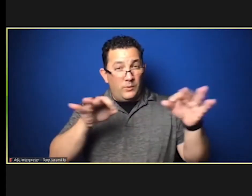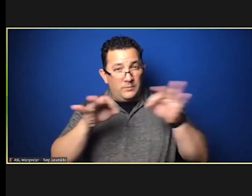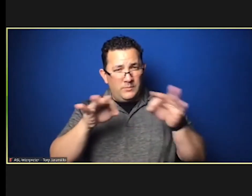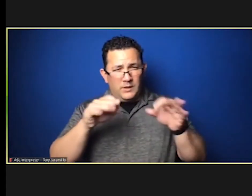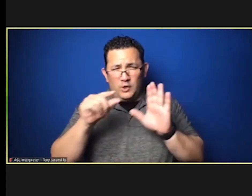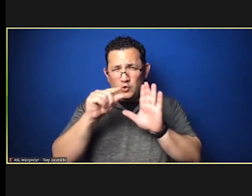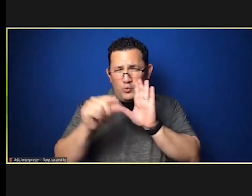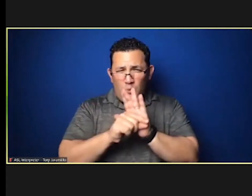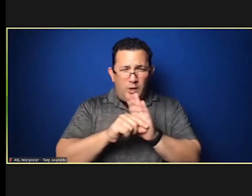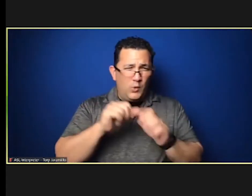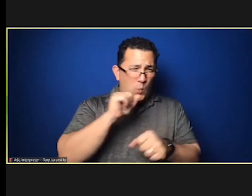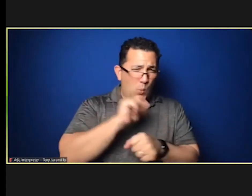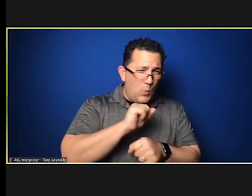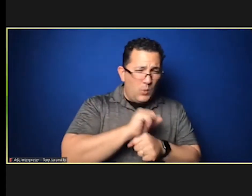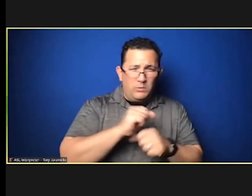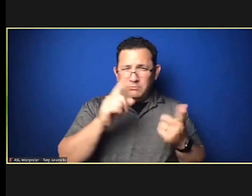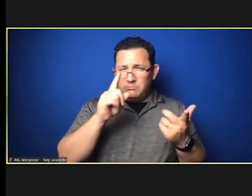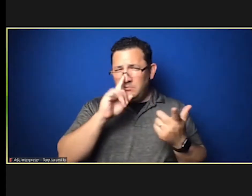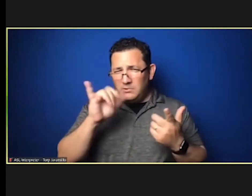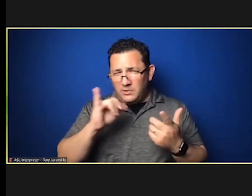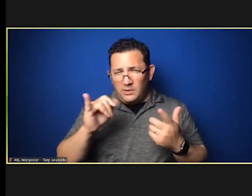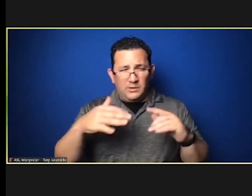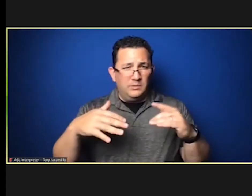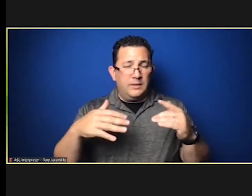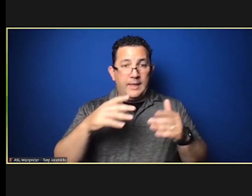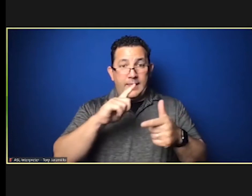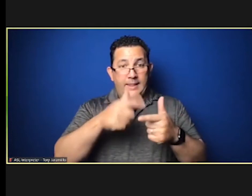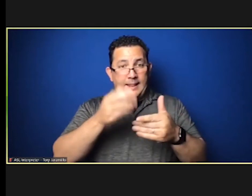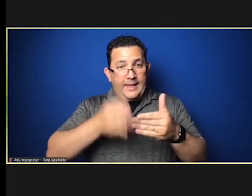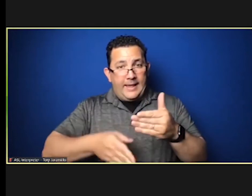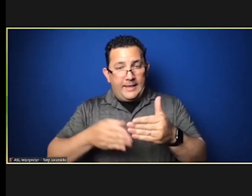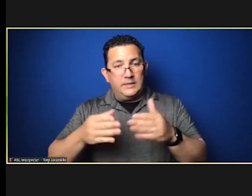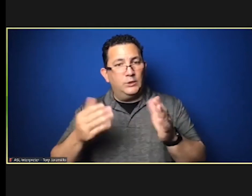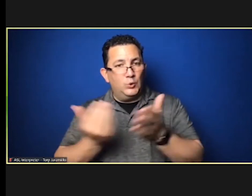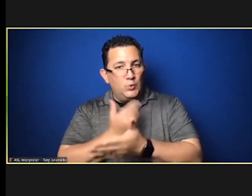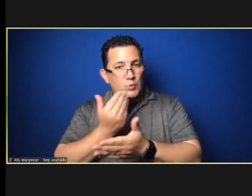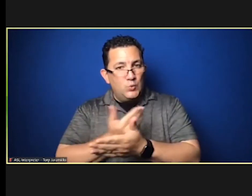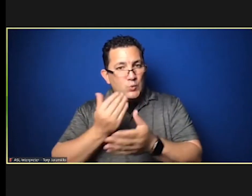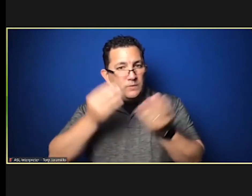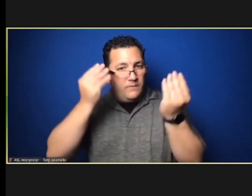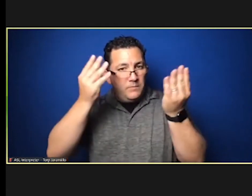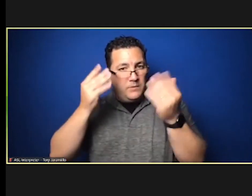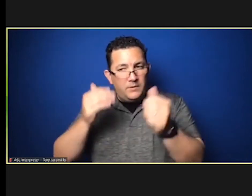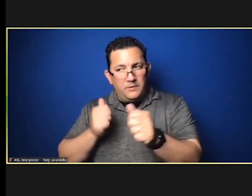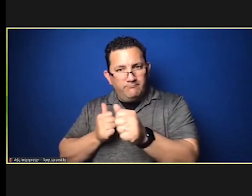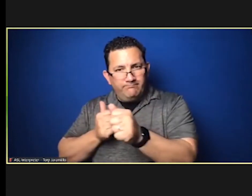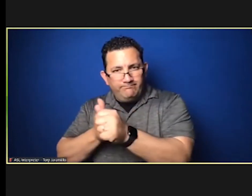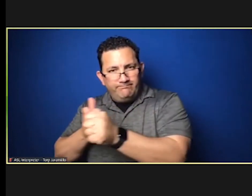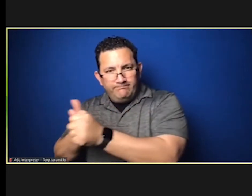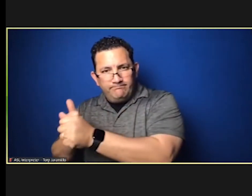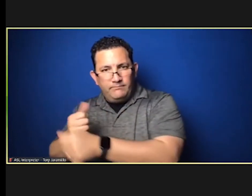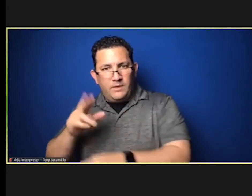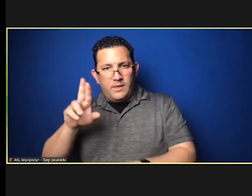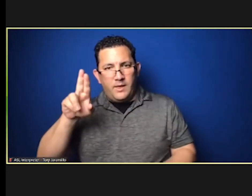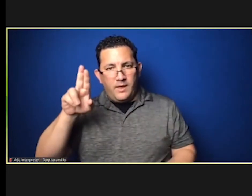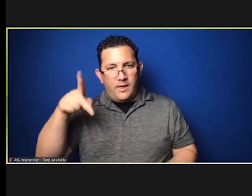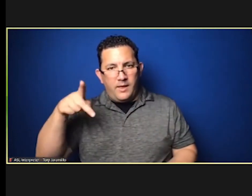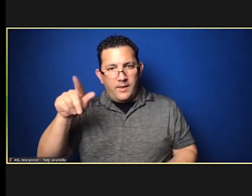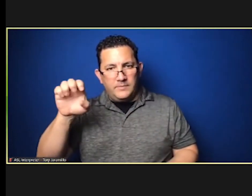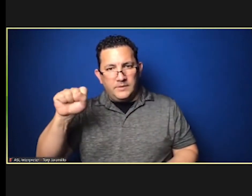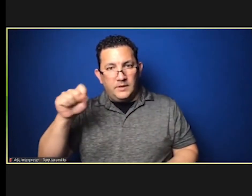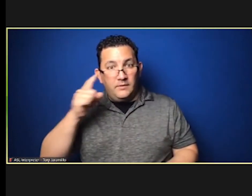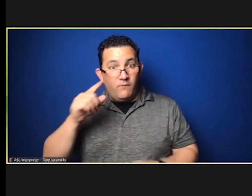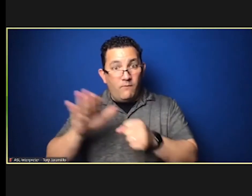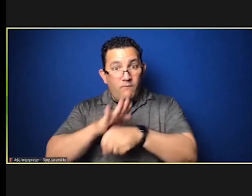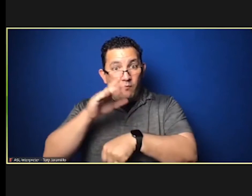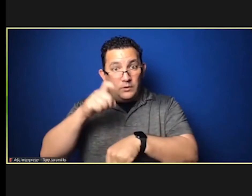work. And then it ends with important updates on how full-time students will earn